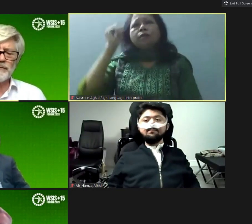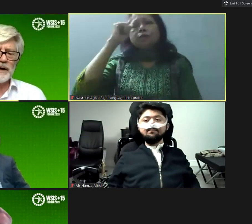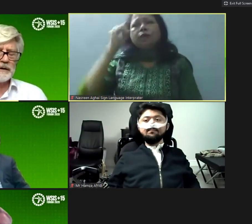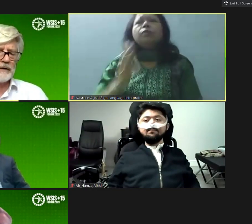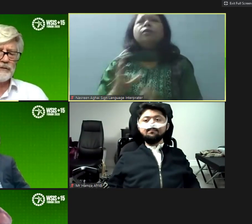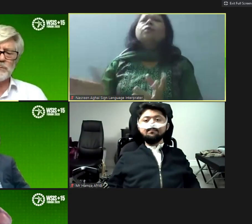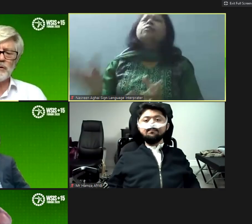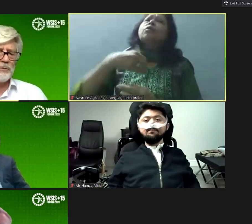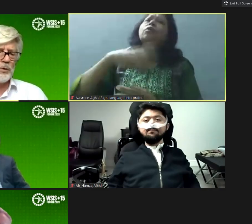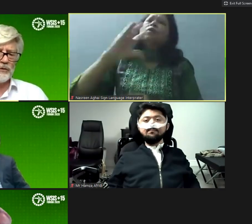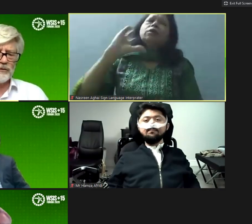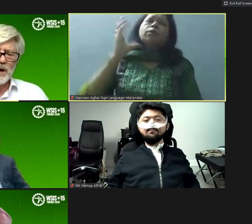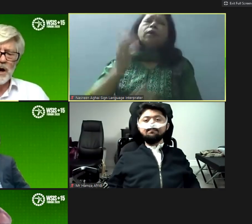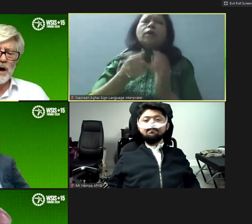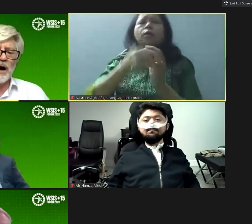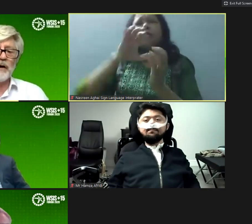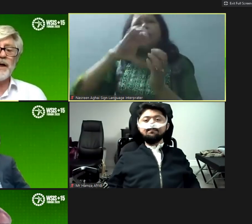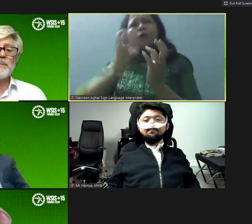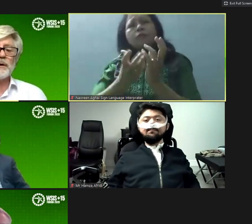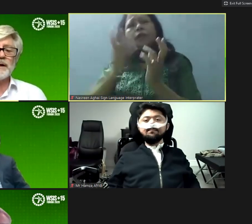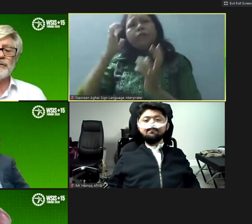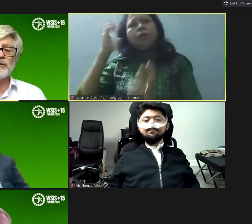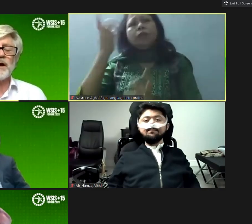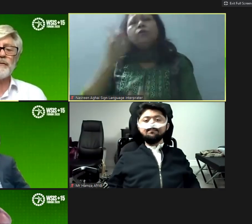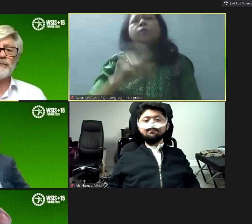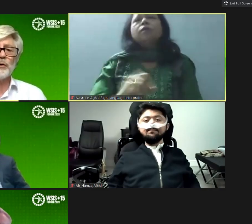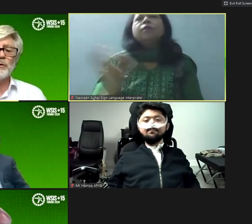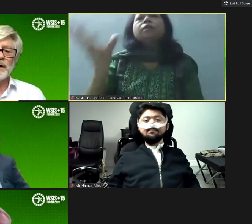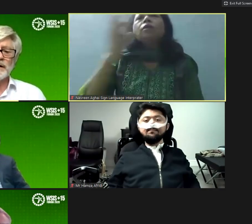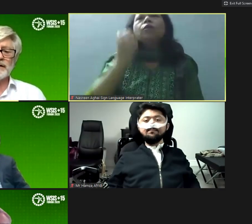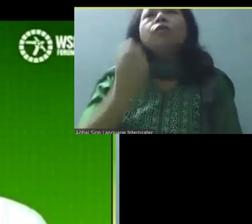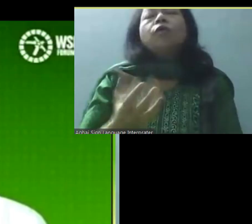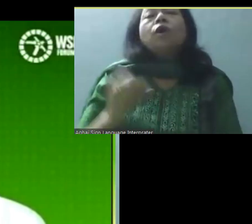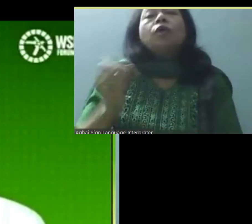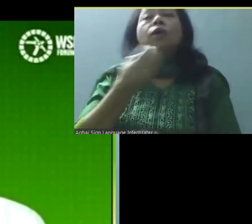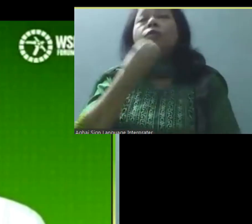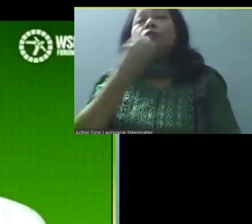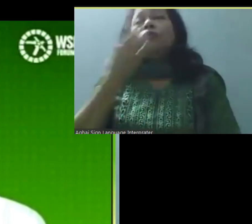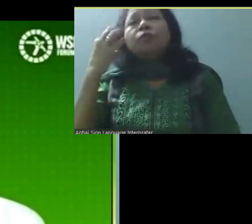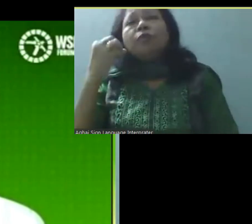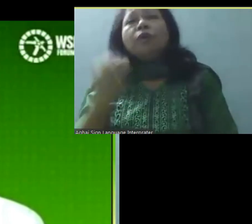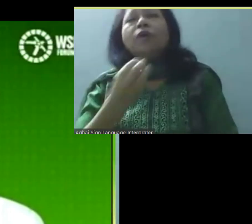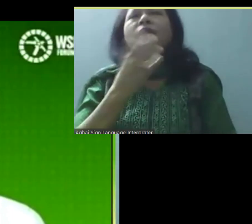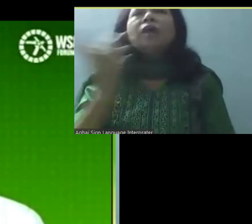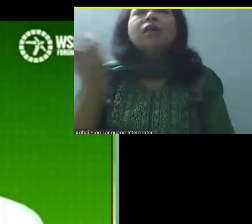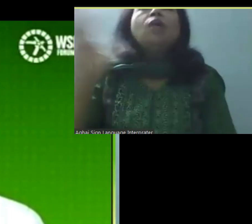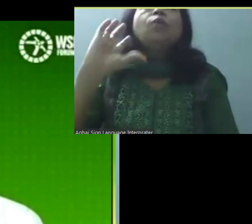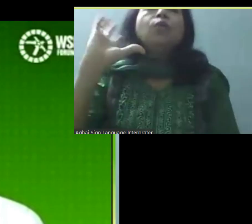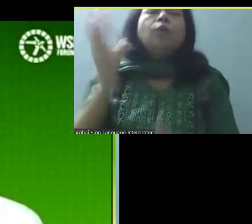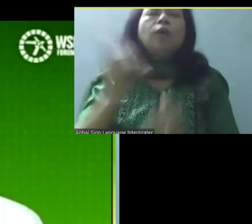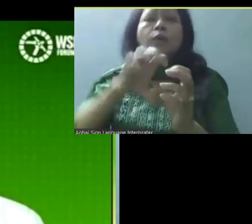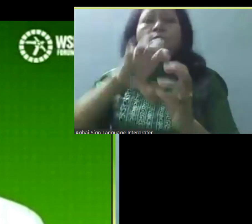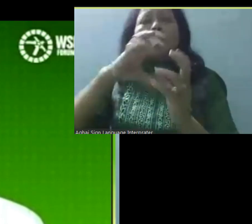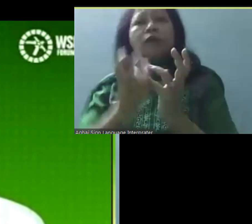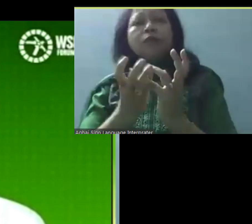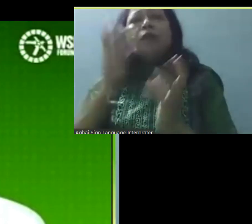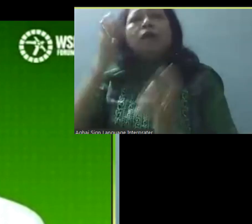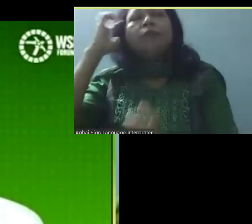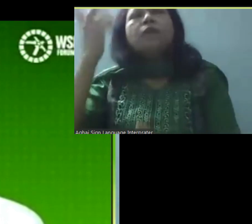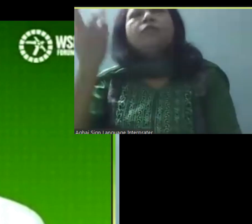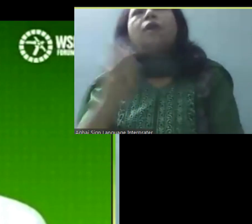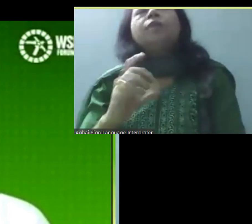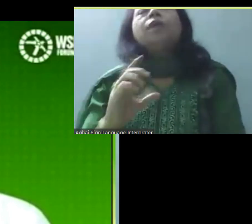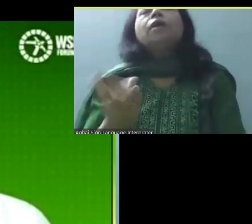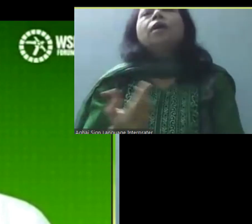the world, I've had so many reports, are unable even to get food, let alone to do the work that is so vital for their